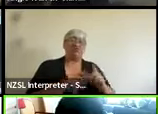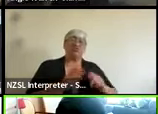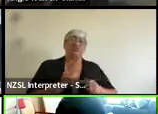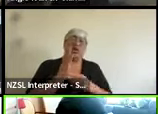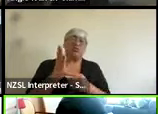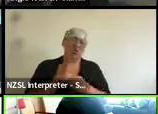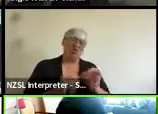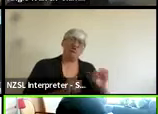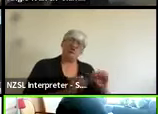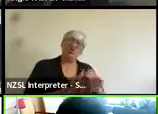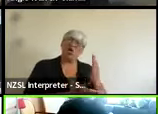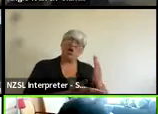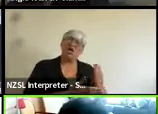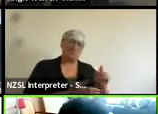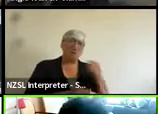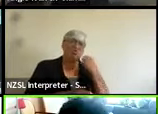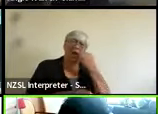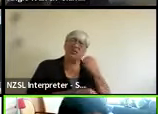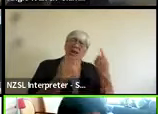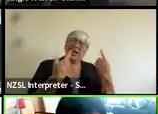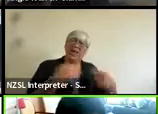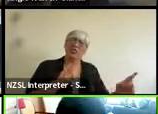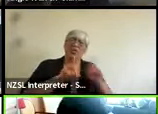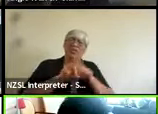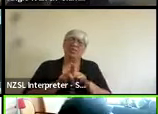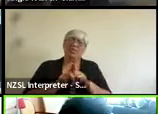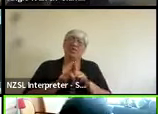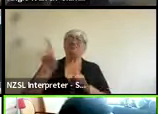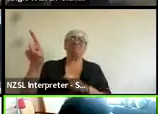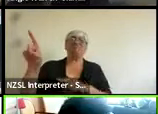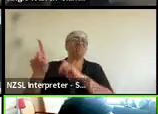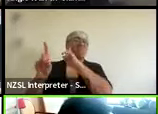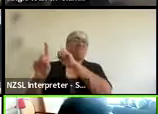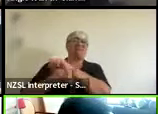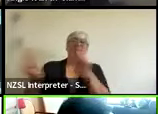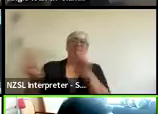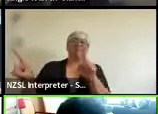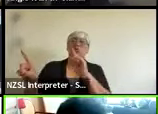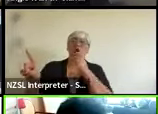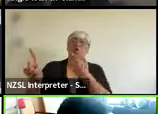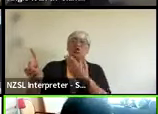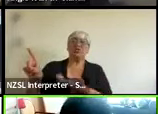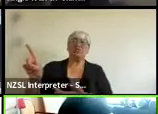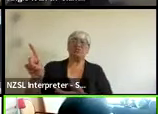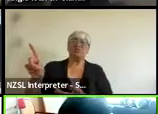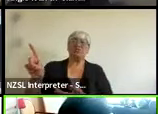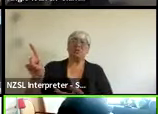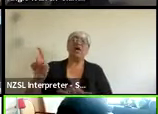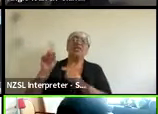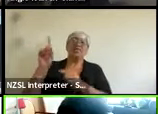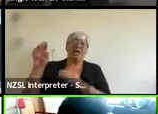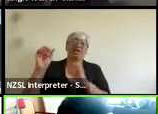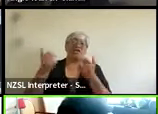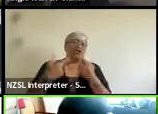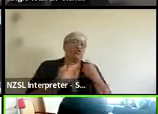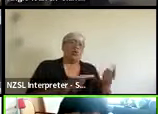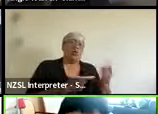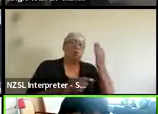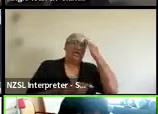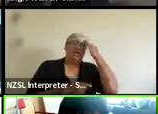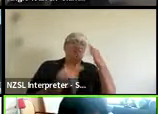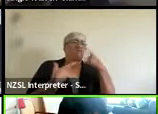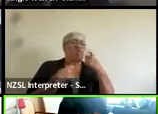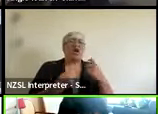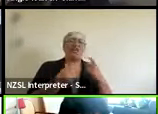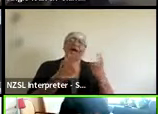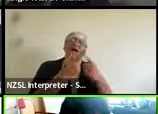is her right as of Māori. They denied our request. They advised the mother to seek support from